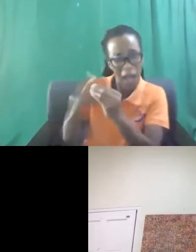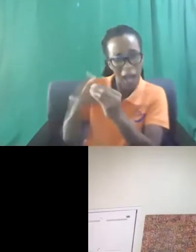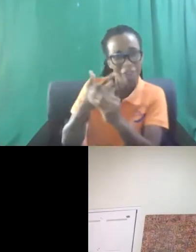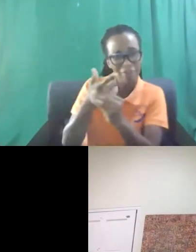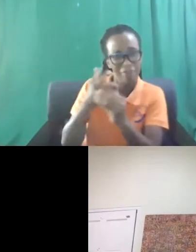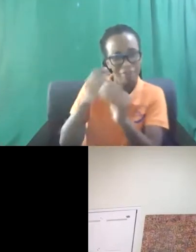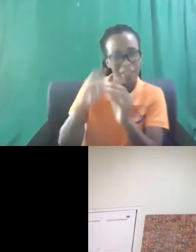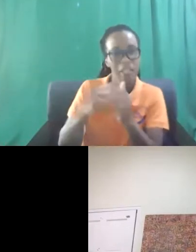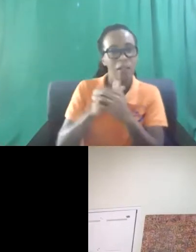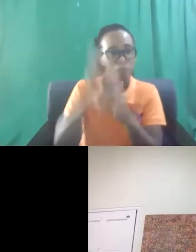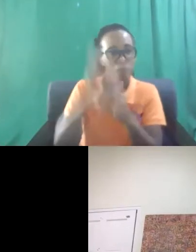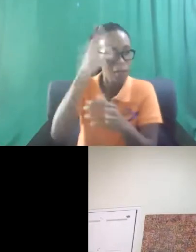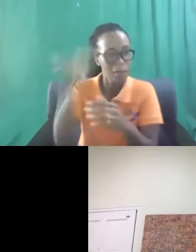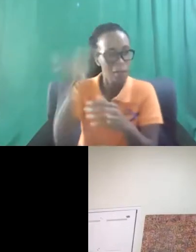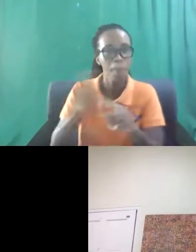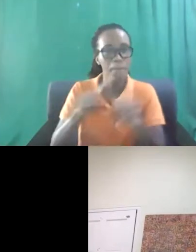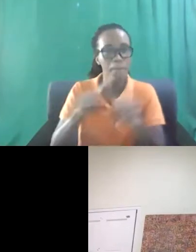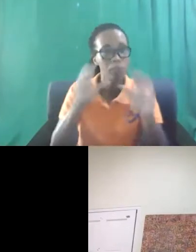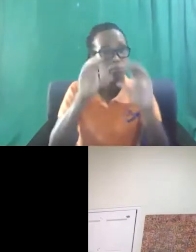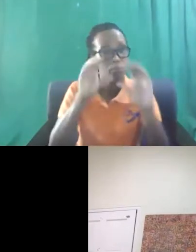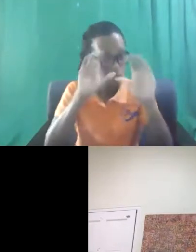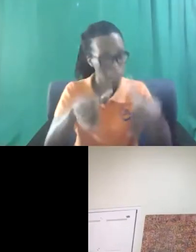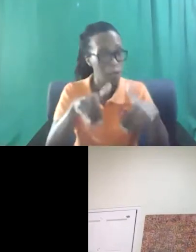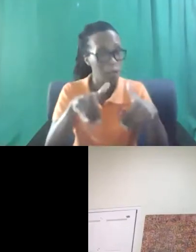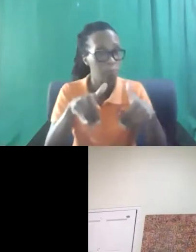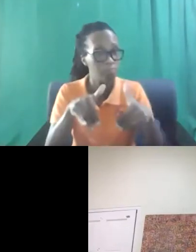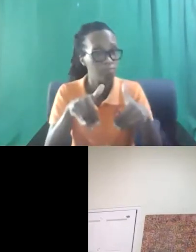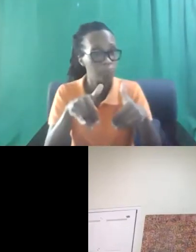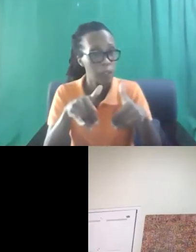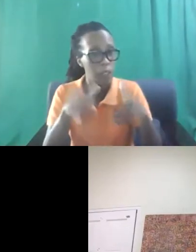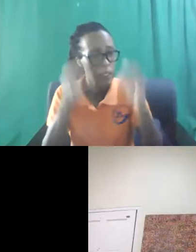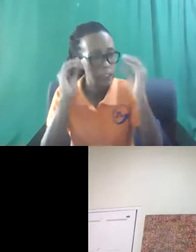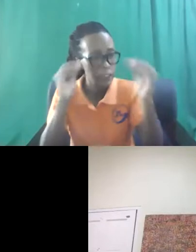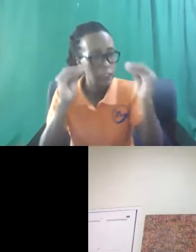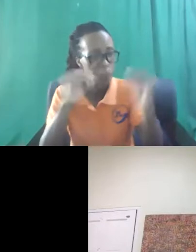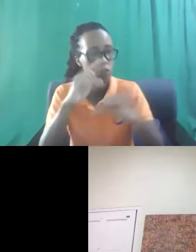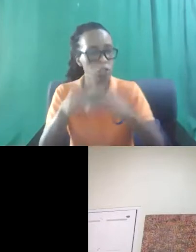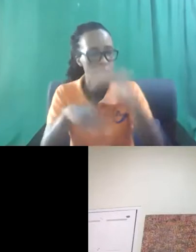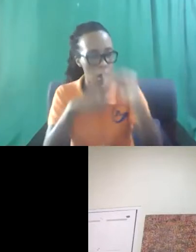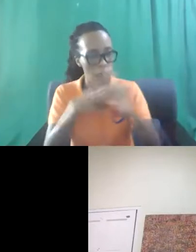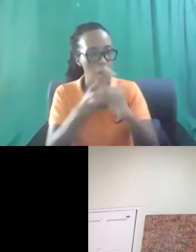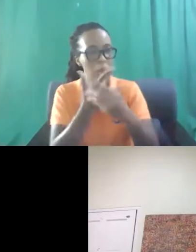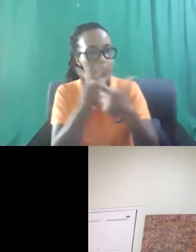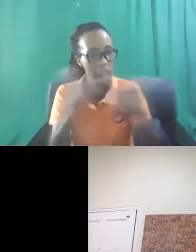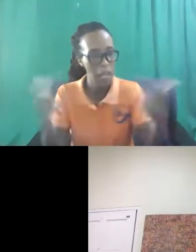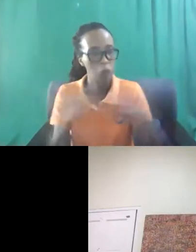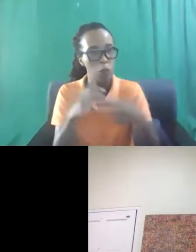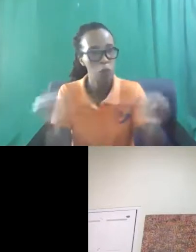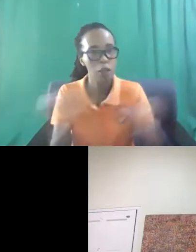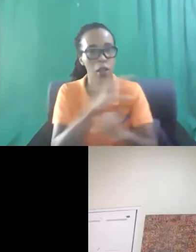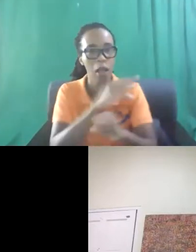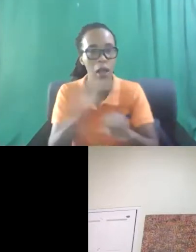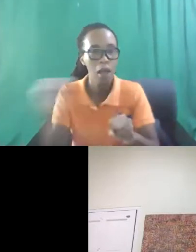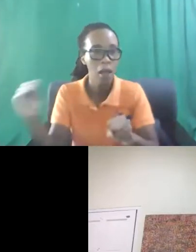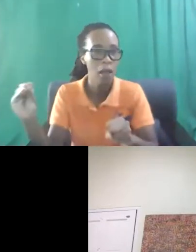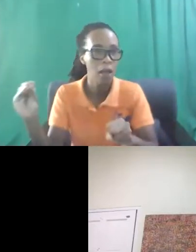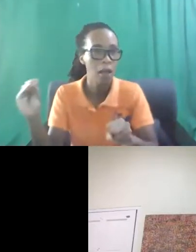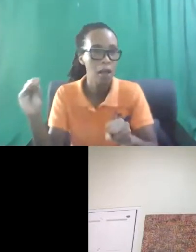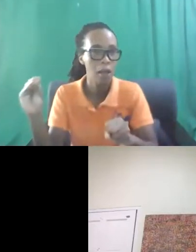Yeah, but I could tell you a little more about sign language linguistics and the things I currently mostly do.